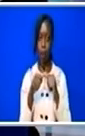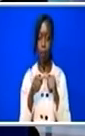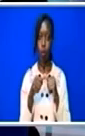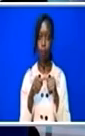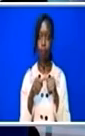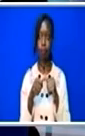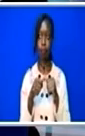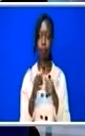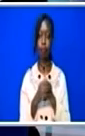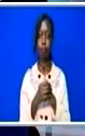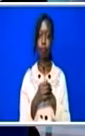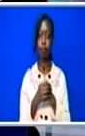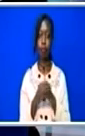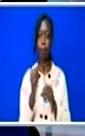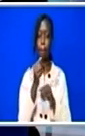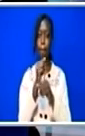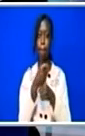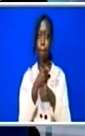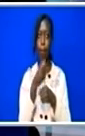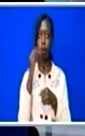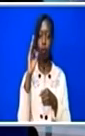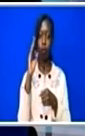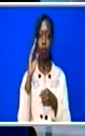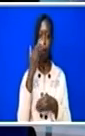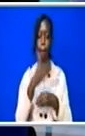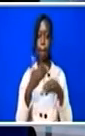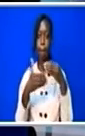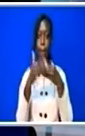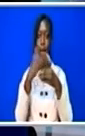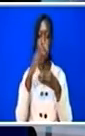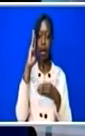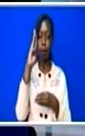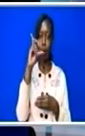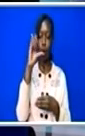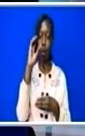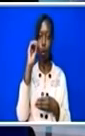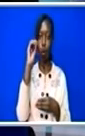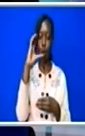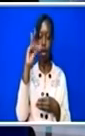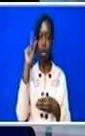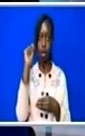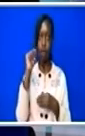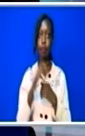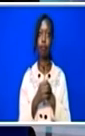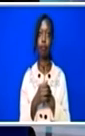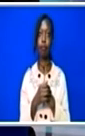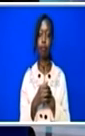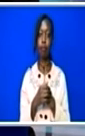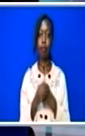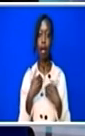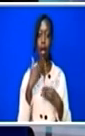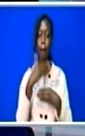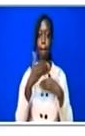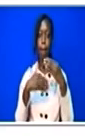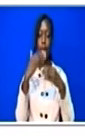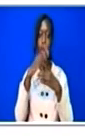talking about are made up of building blocks. building blocks. Yeah, they are made up of